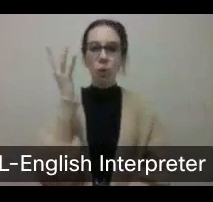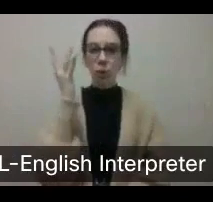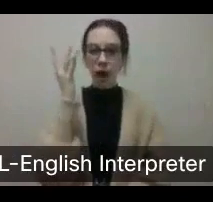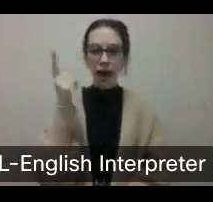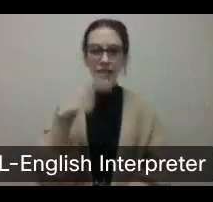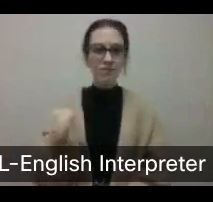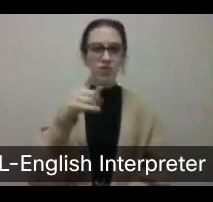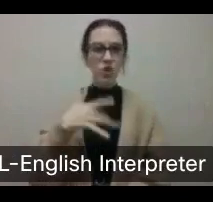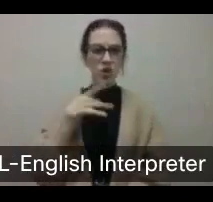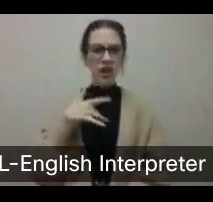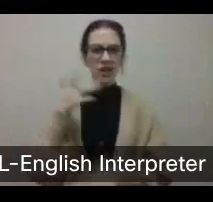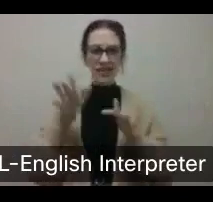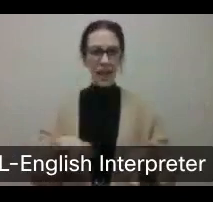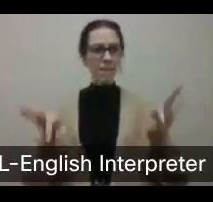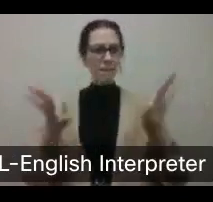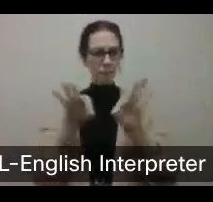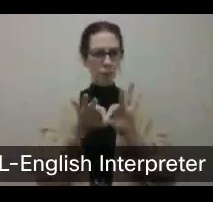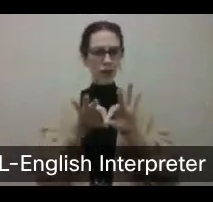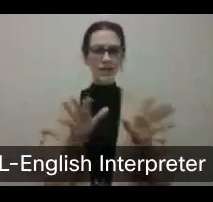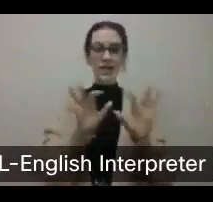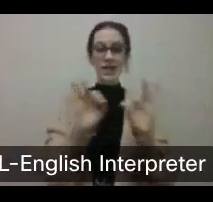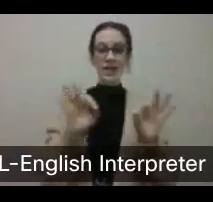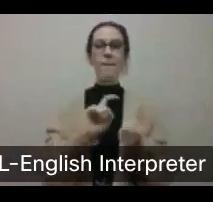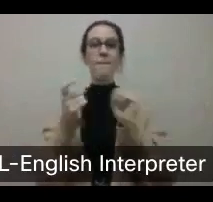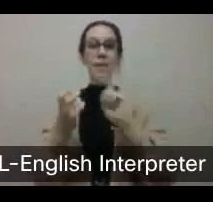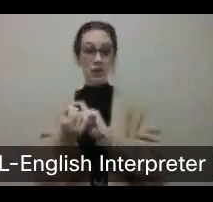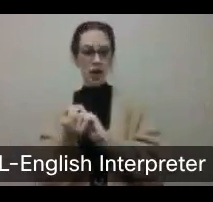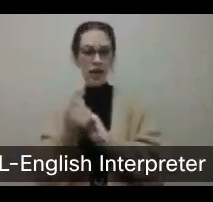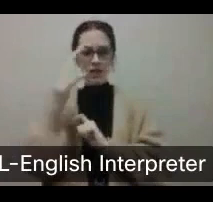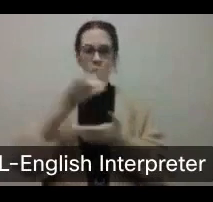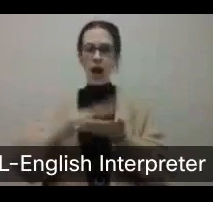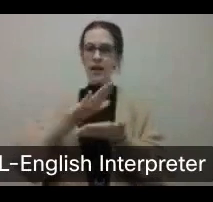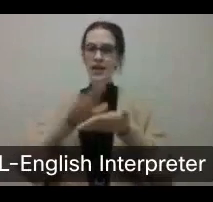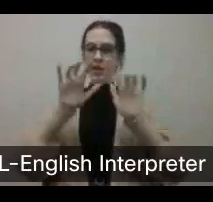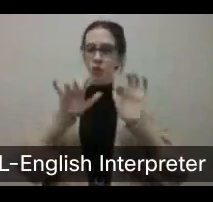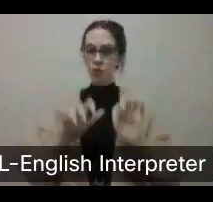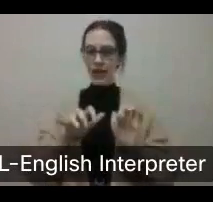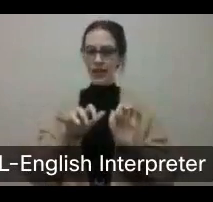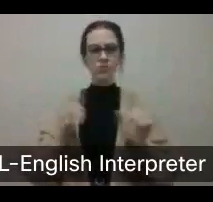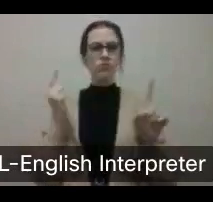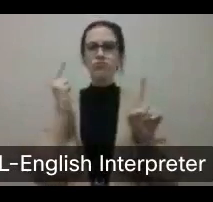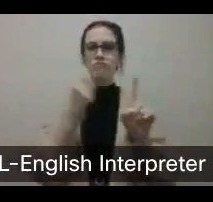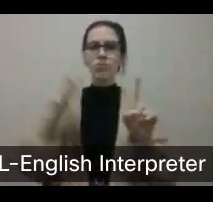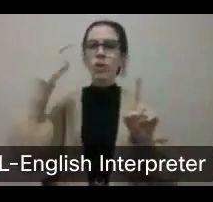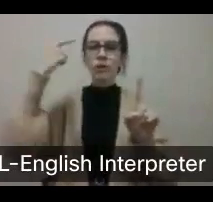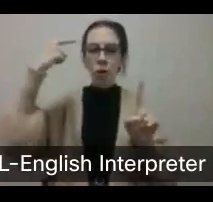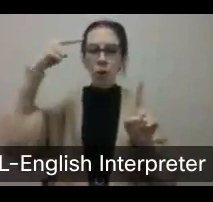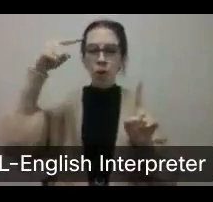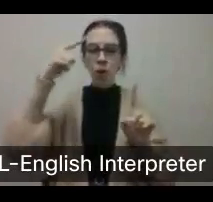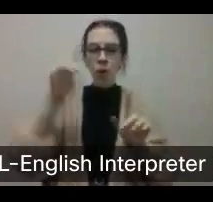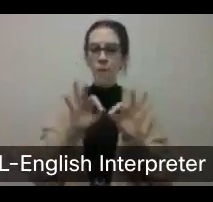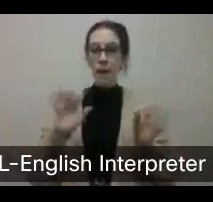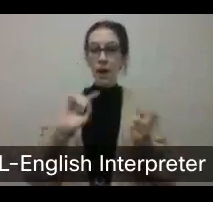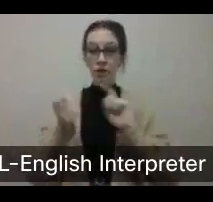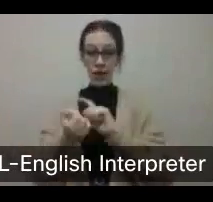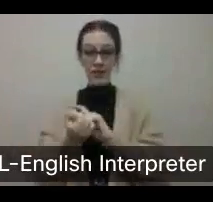to paraphrase in academic writing? What's the point or what's the goal of paraphrasing? I